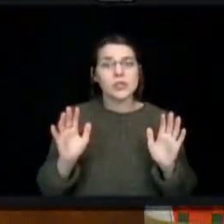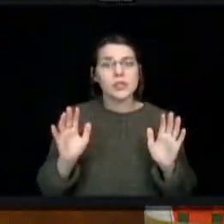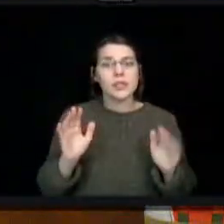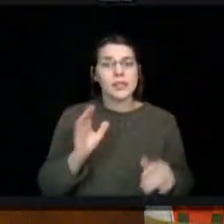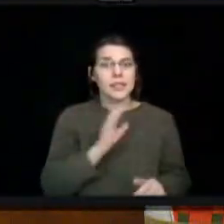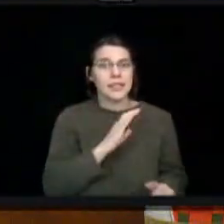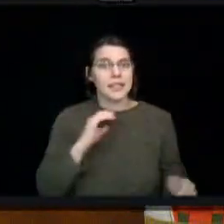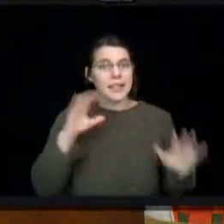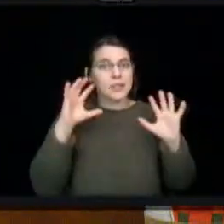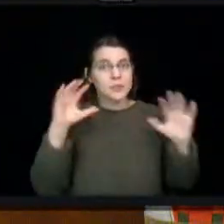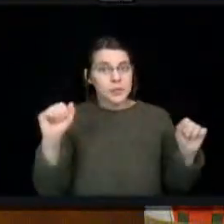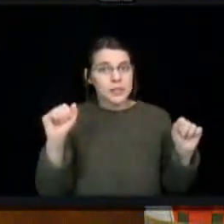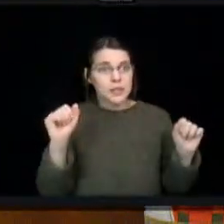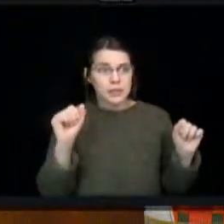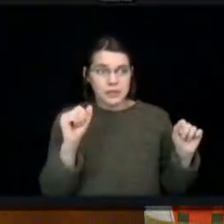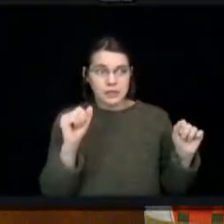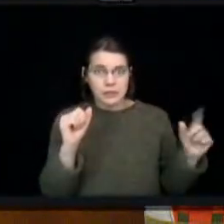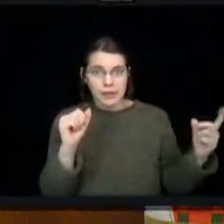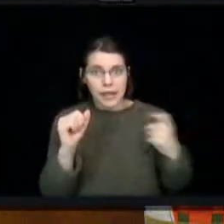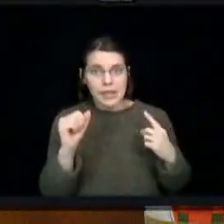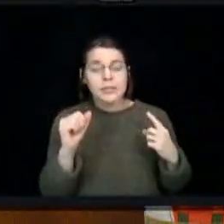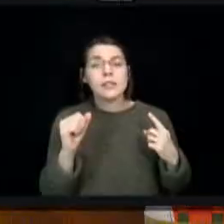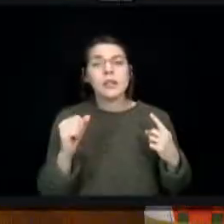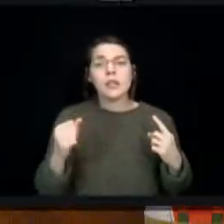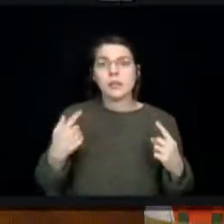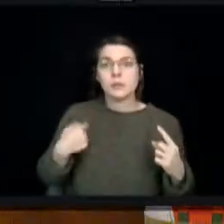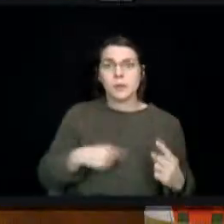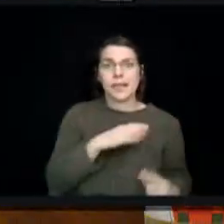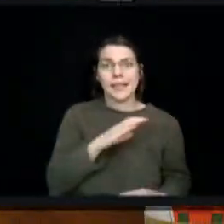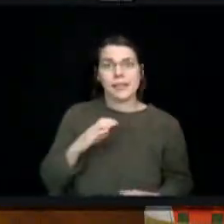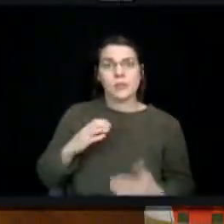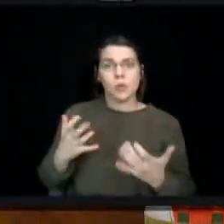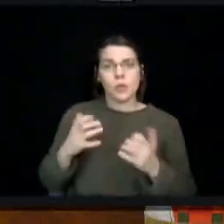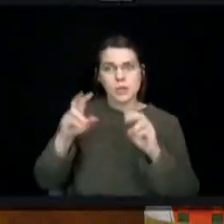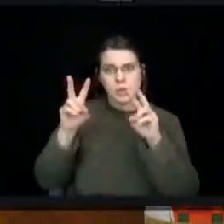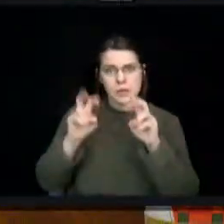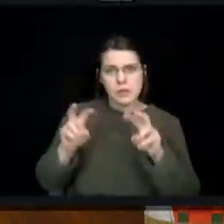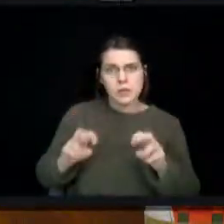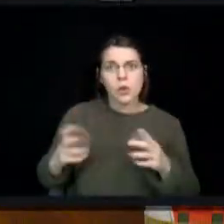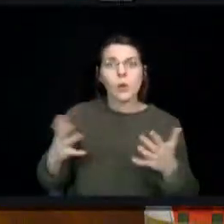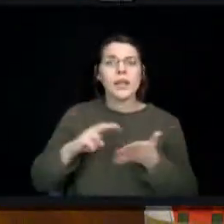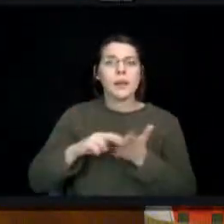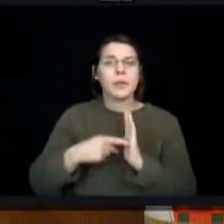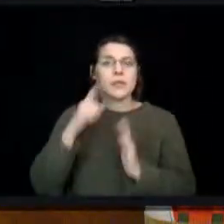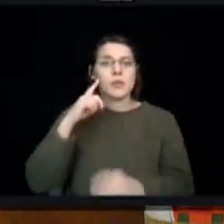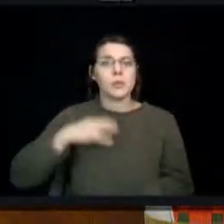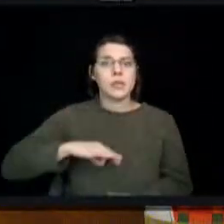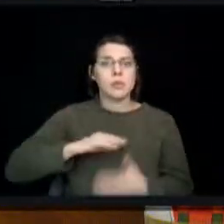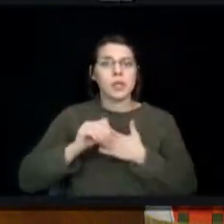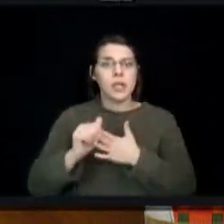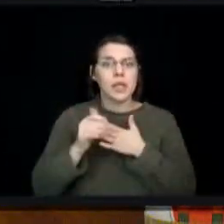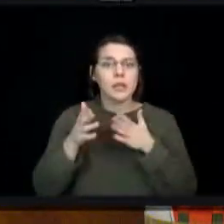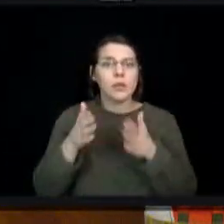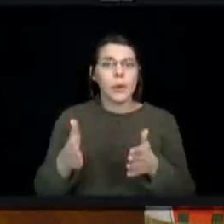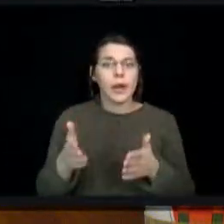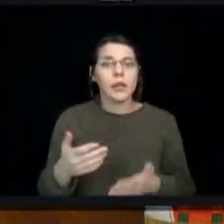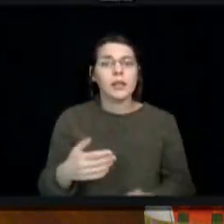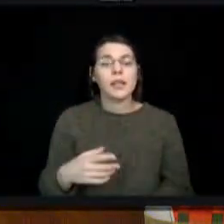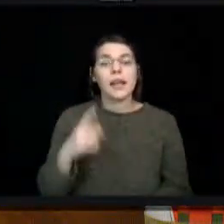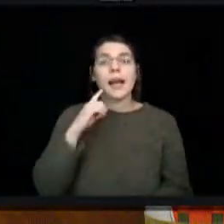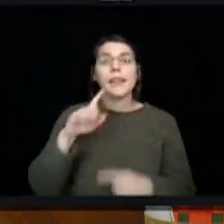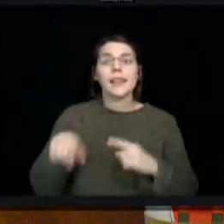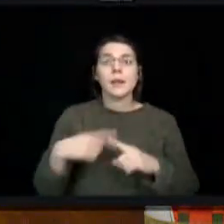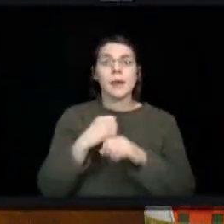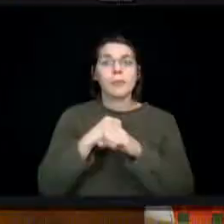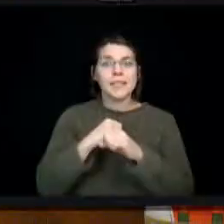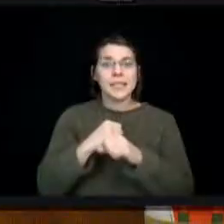council wants to evaluate what that could mean for Pittsburgh to lead the way. I think about the protections that, this